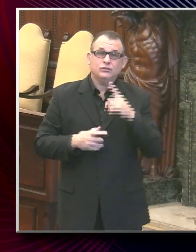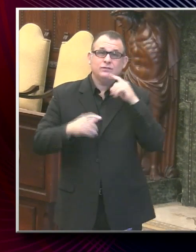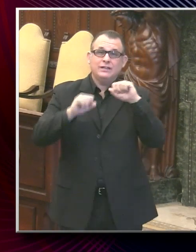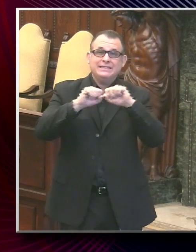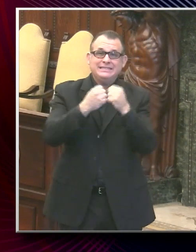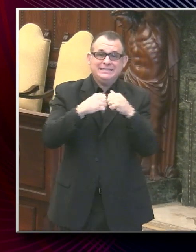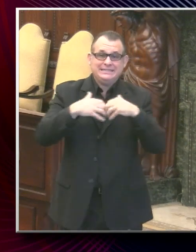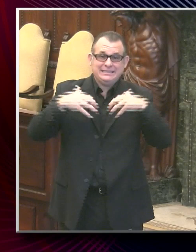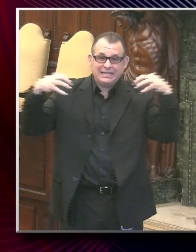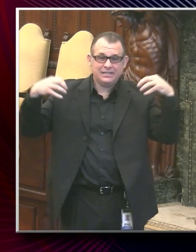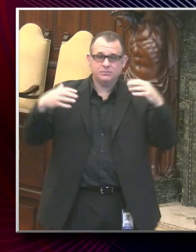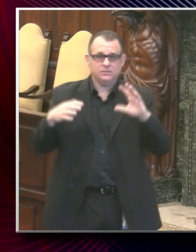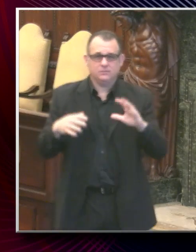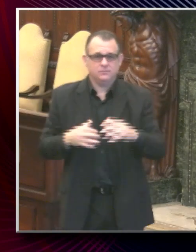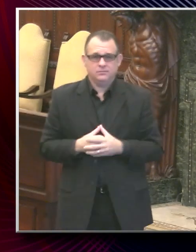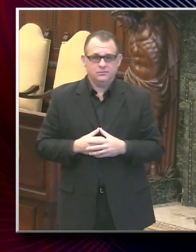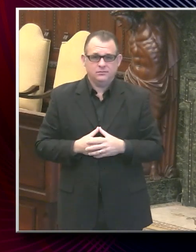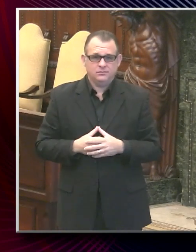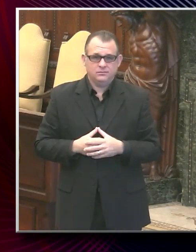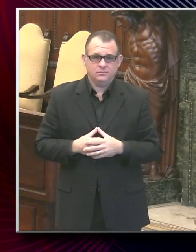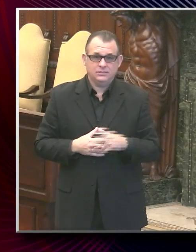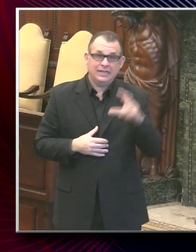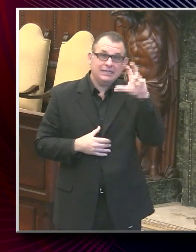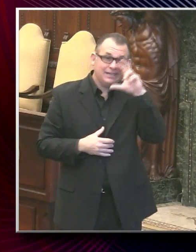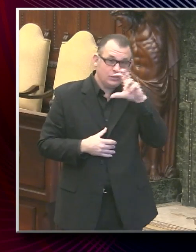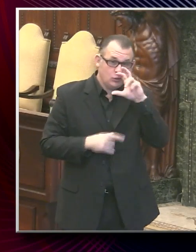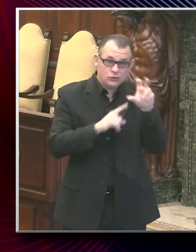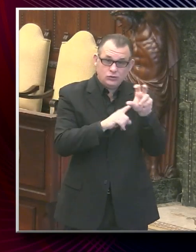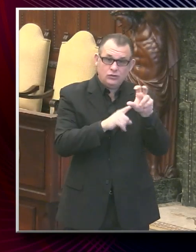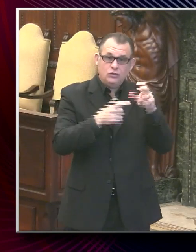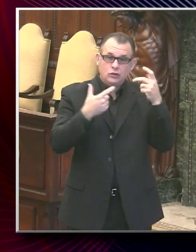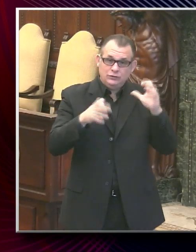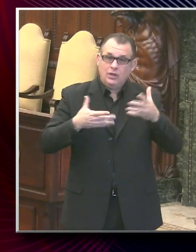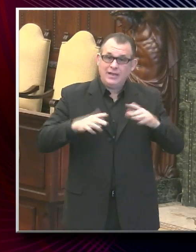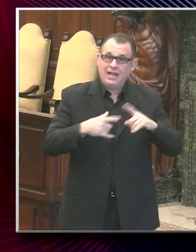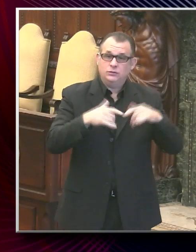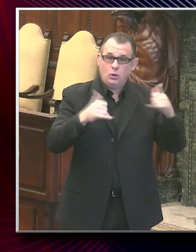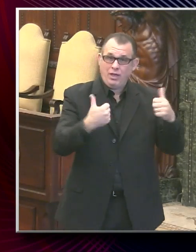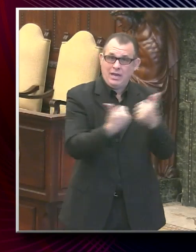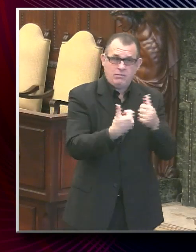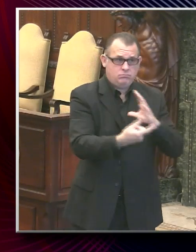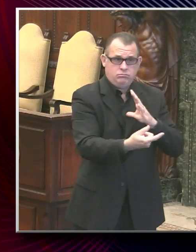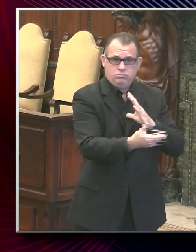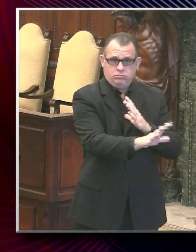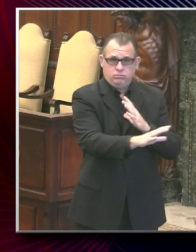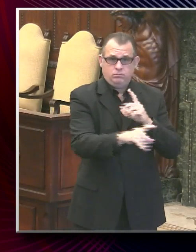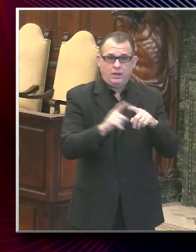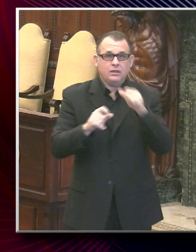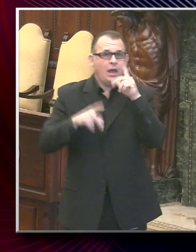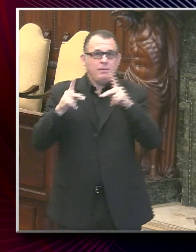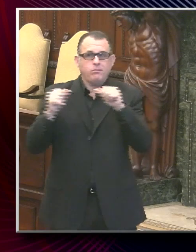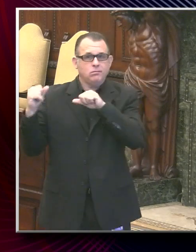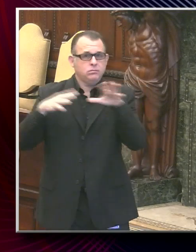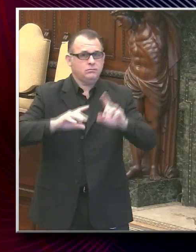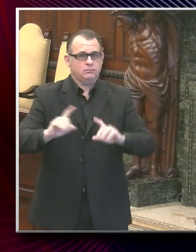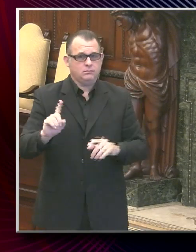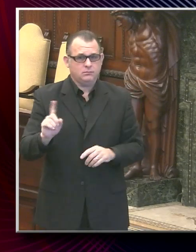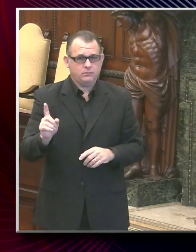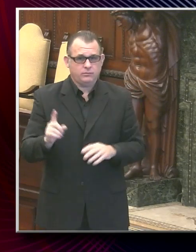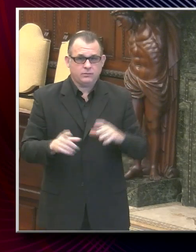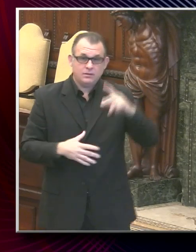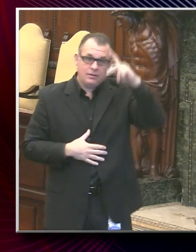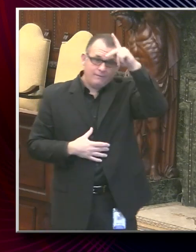say that the Eagles are still going to be allowed to play, although without crowds. The Phillies will continue to be allowed to